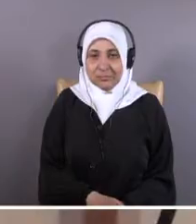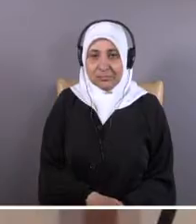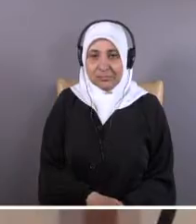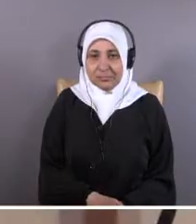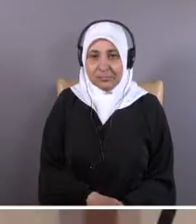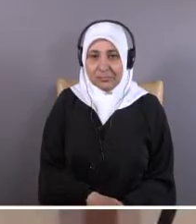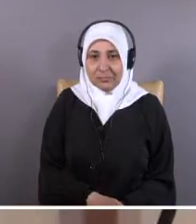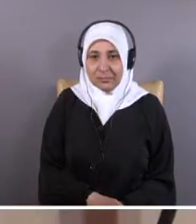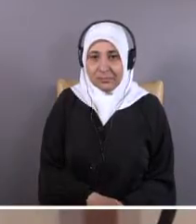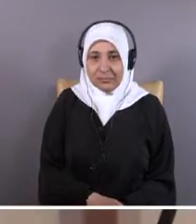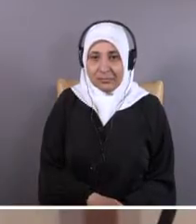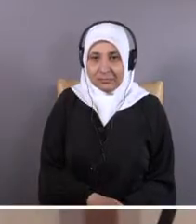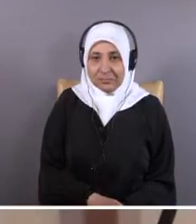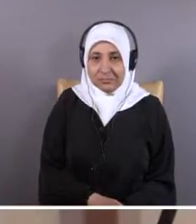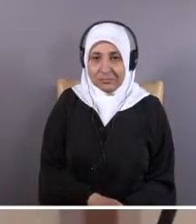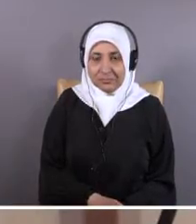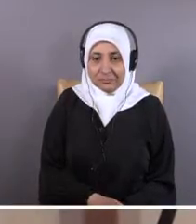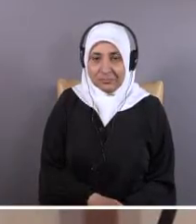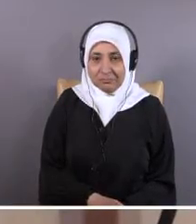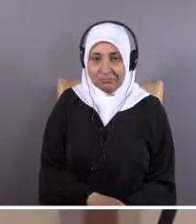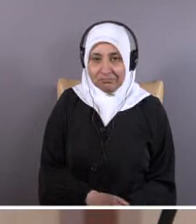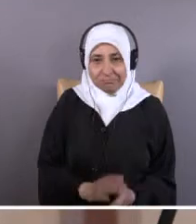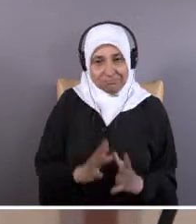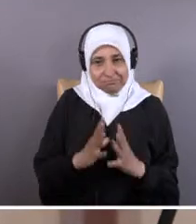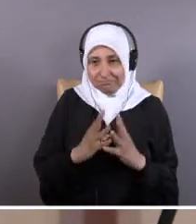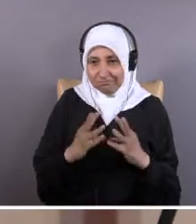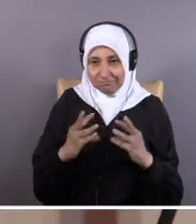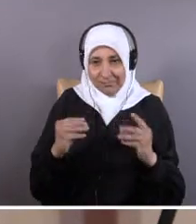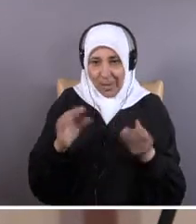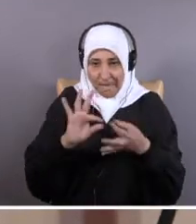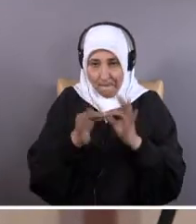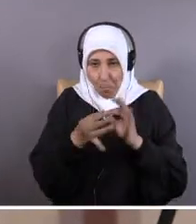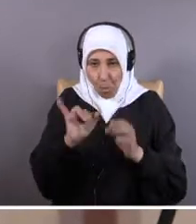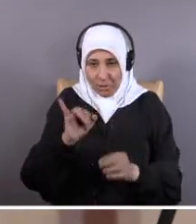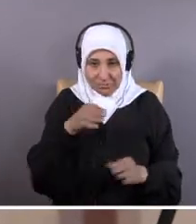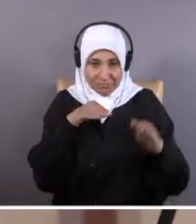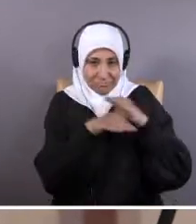we never returned to this institution.